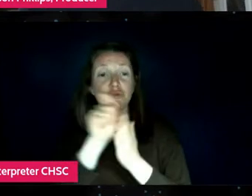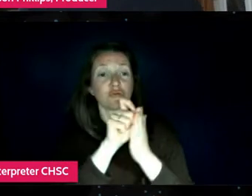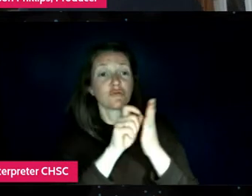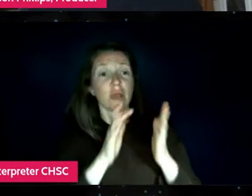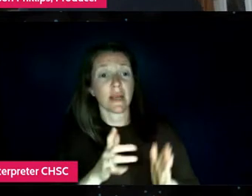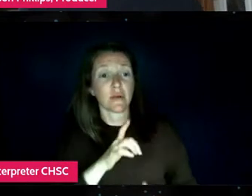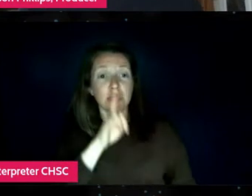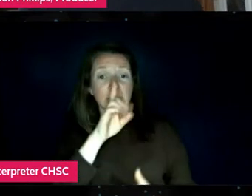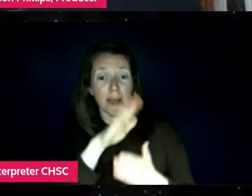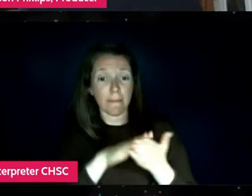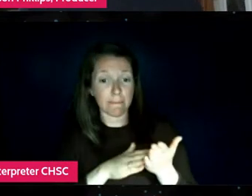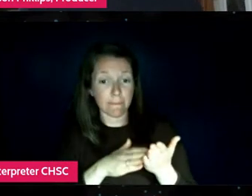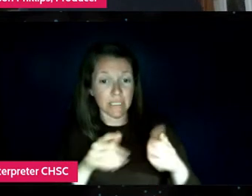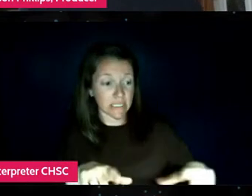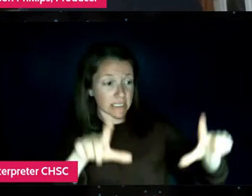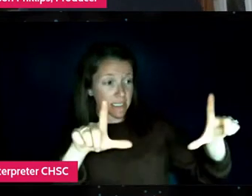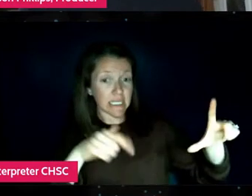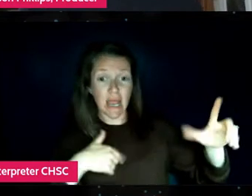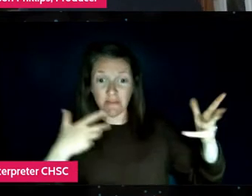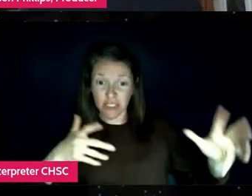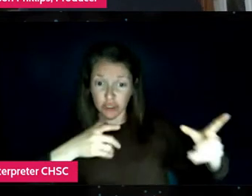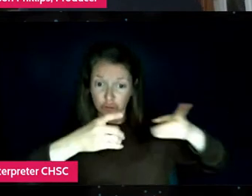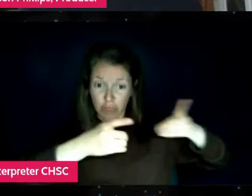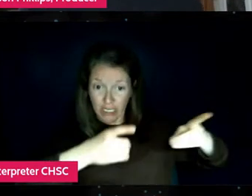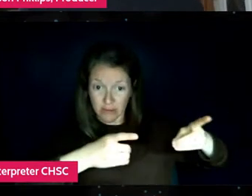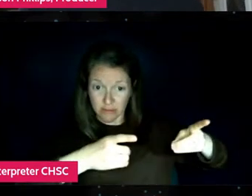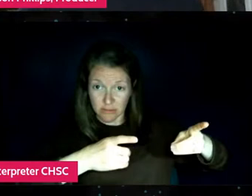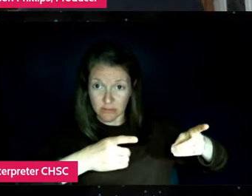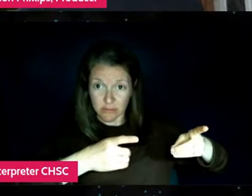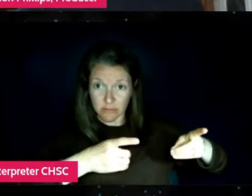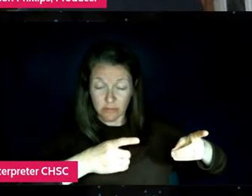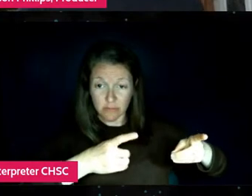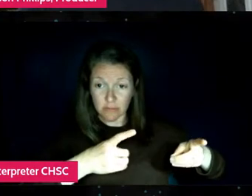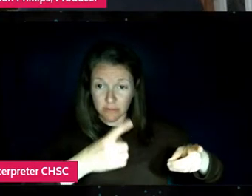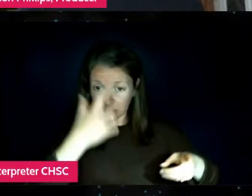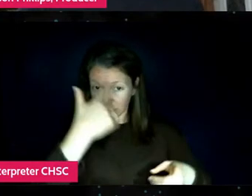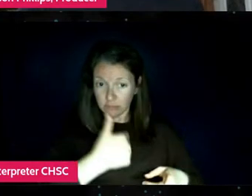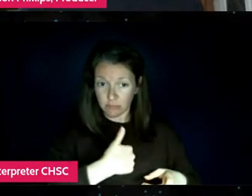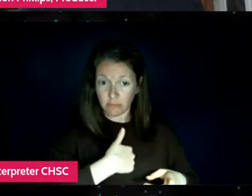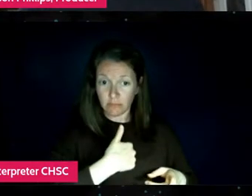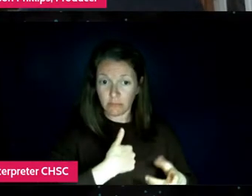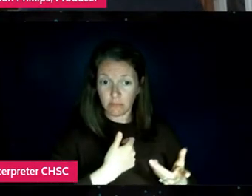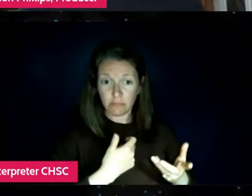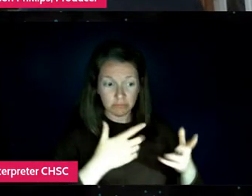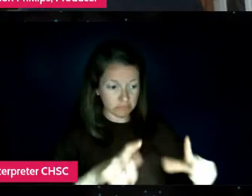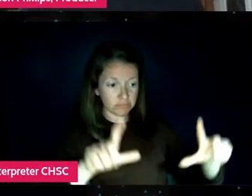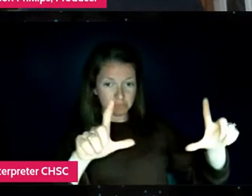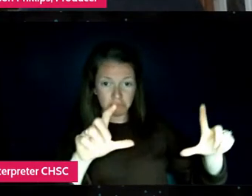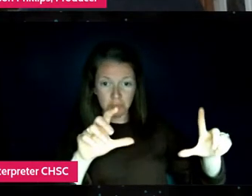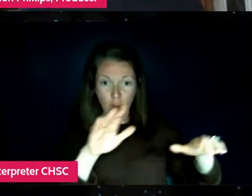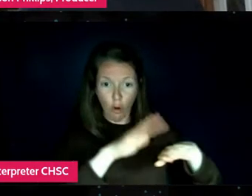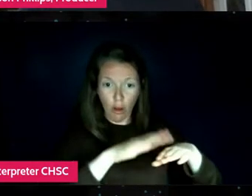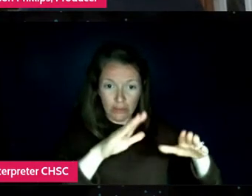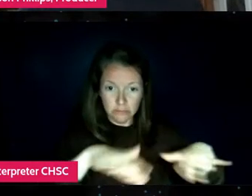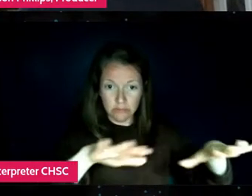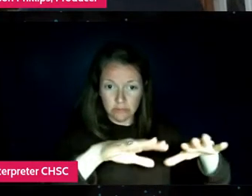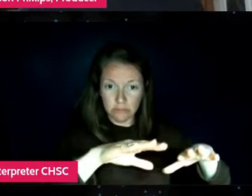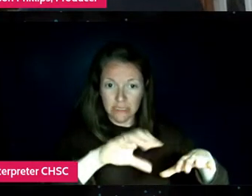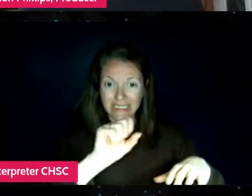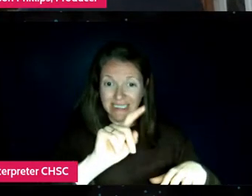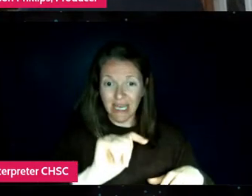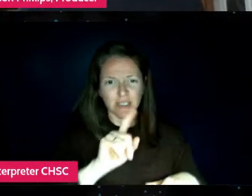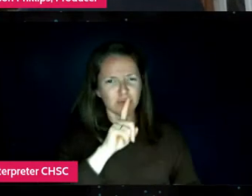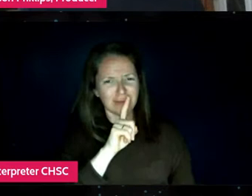actually had directed, you know, on my own, like on the physical set. So yeah, I mean, it was definitely an